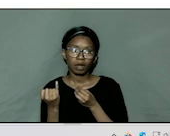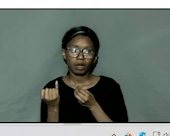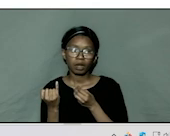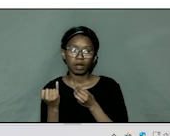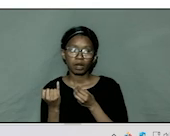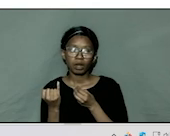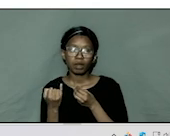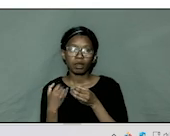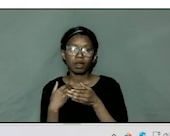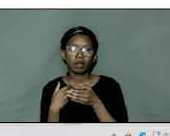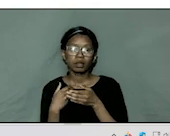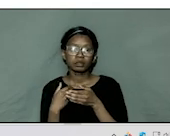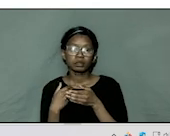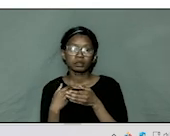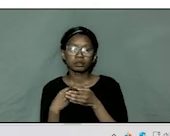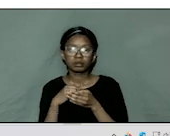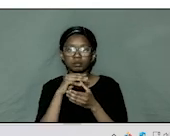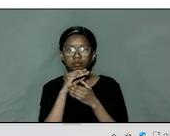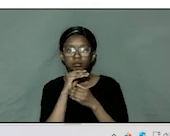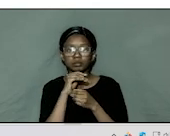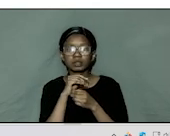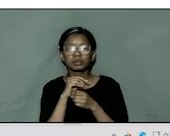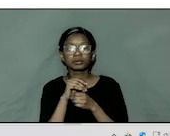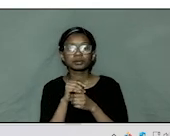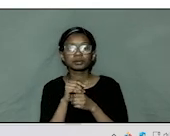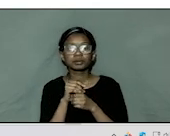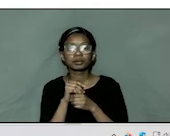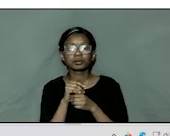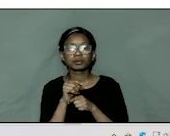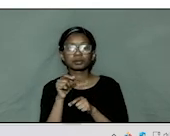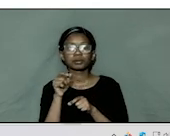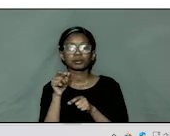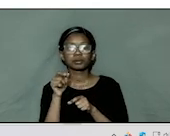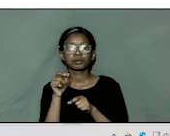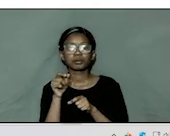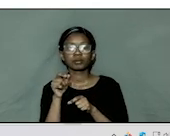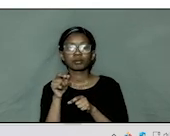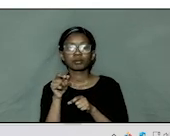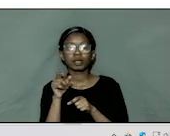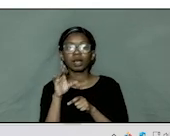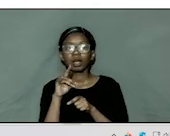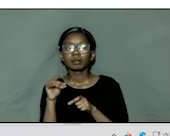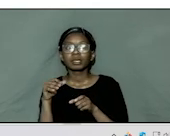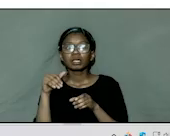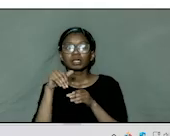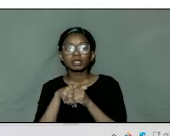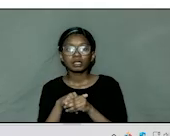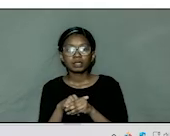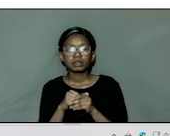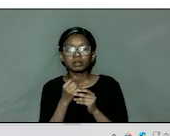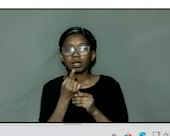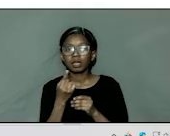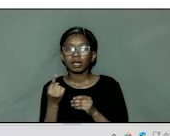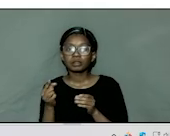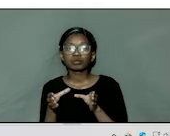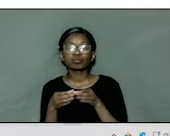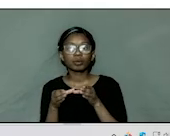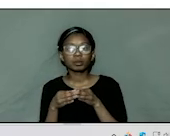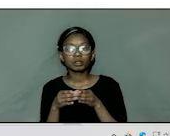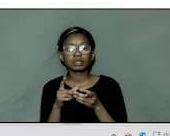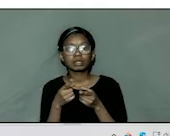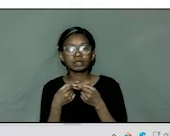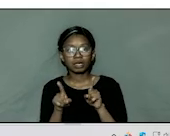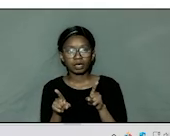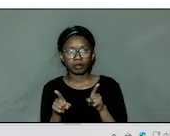And then such that the individuals of the three populations become different genotypically and phenotypically. Remember, you